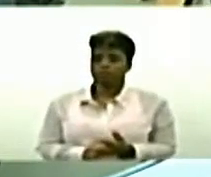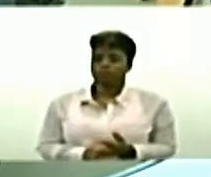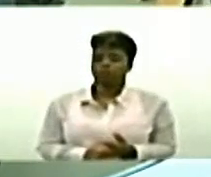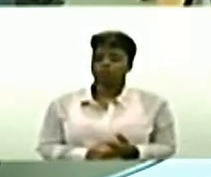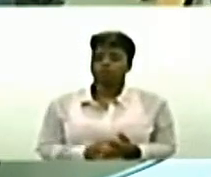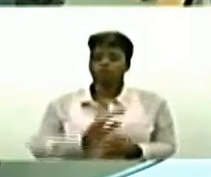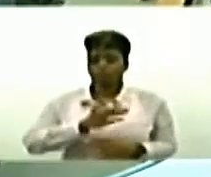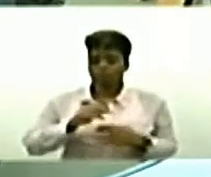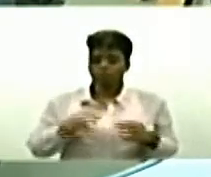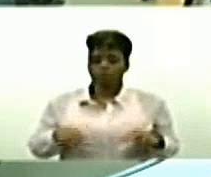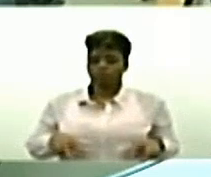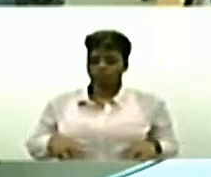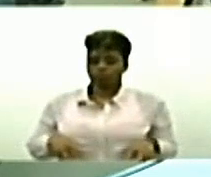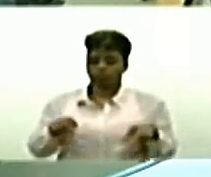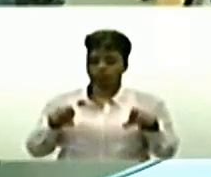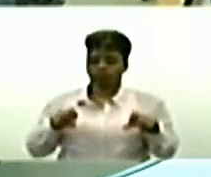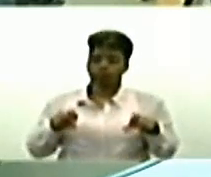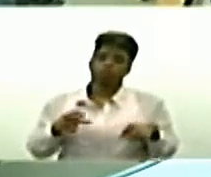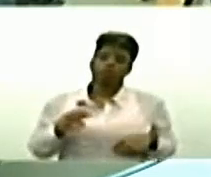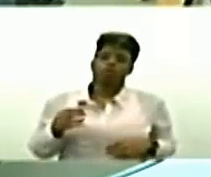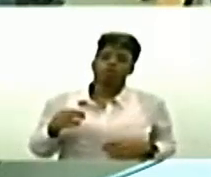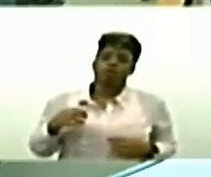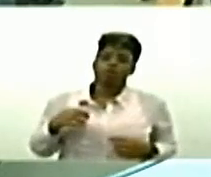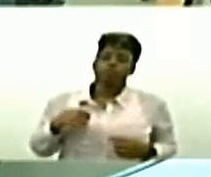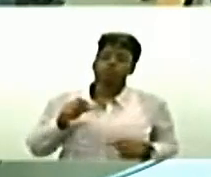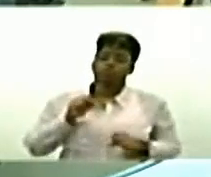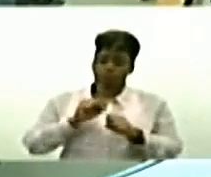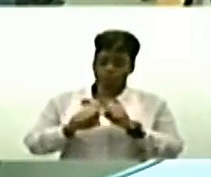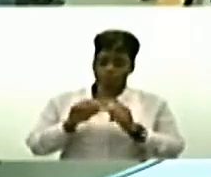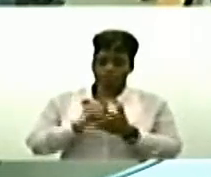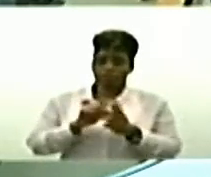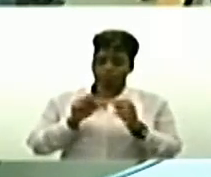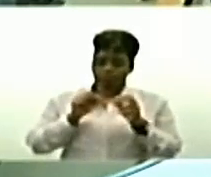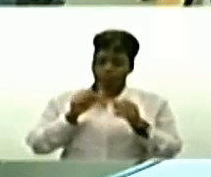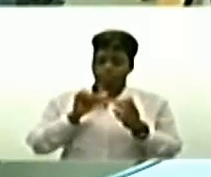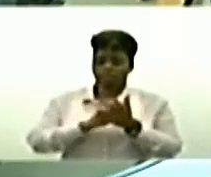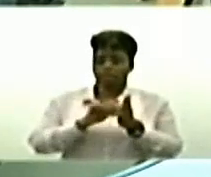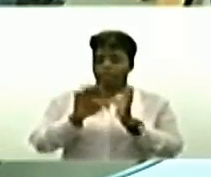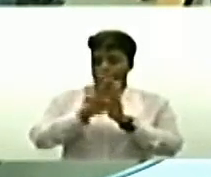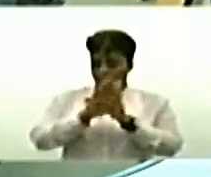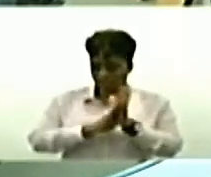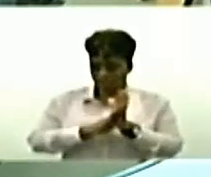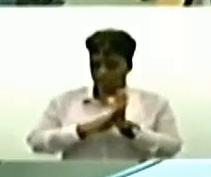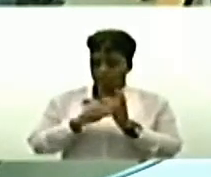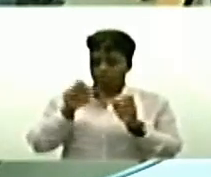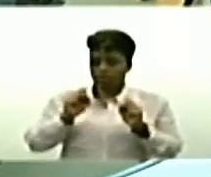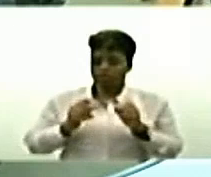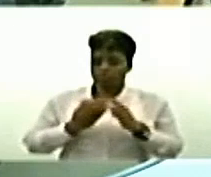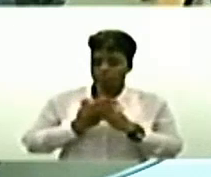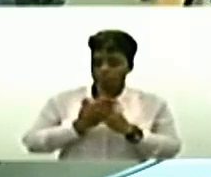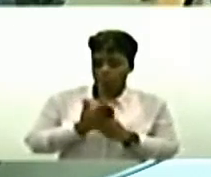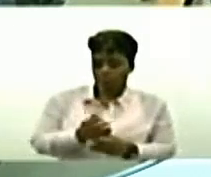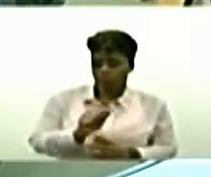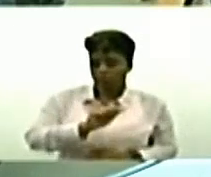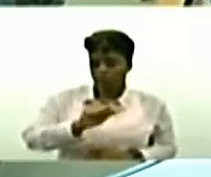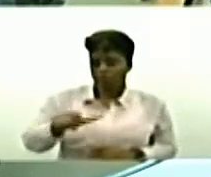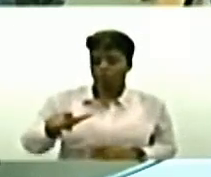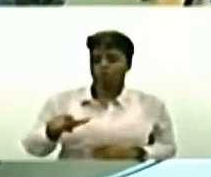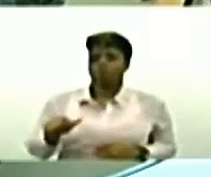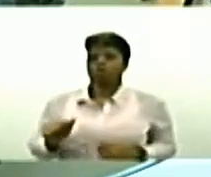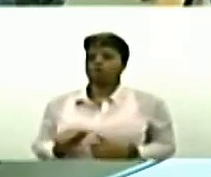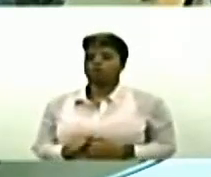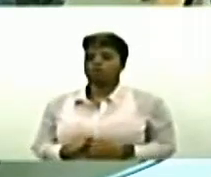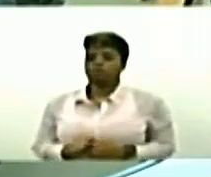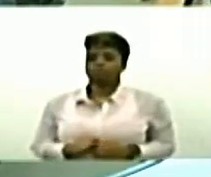suspended in order to enable this bill to be taken through all of its stages at this sitting of